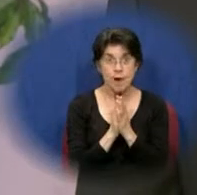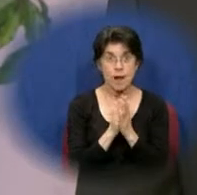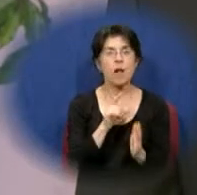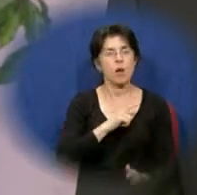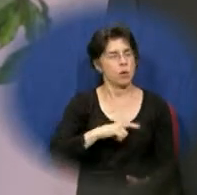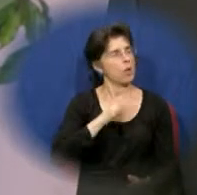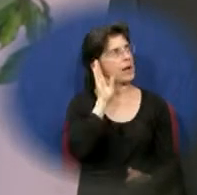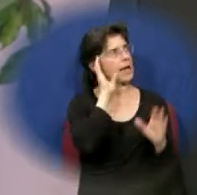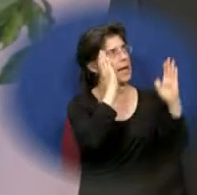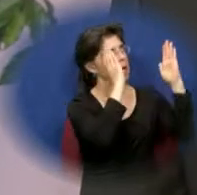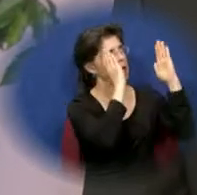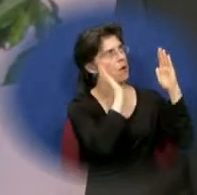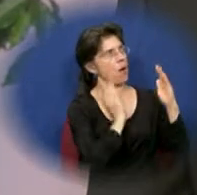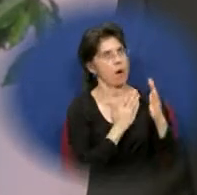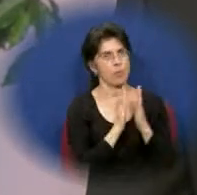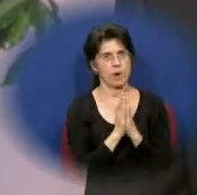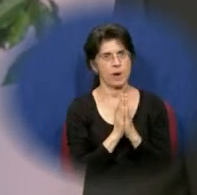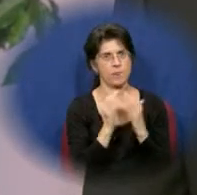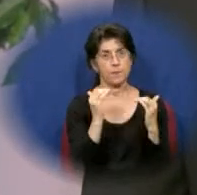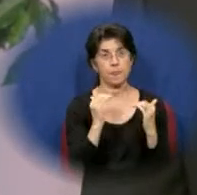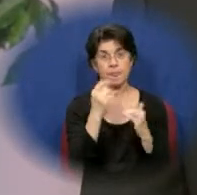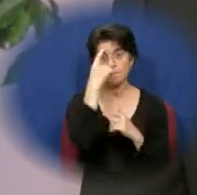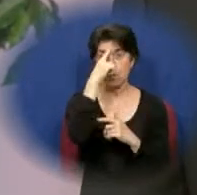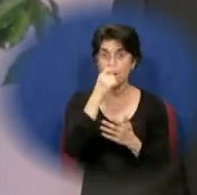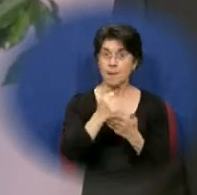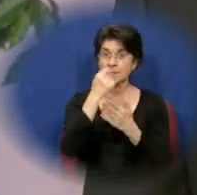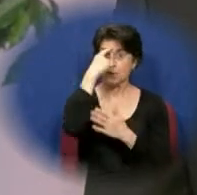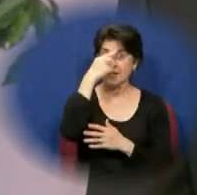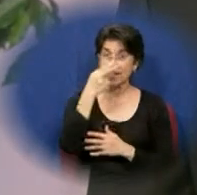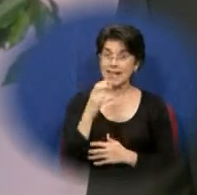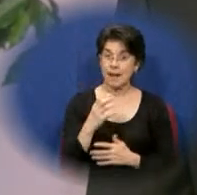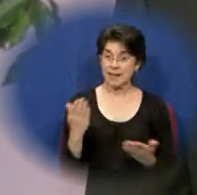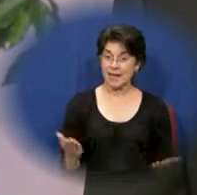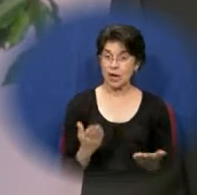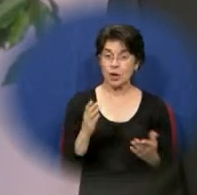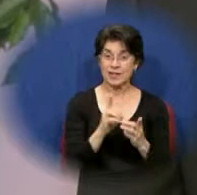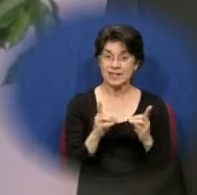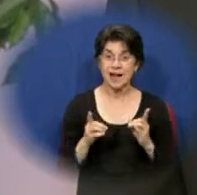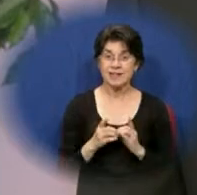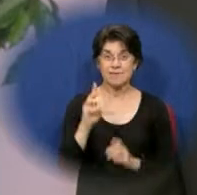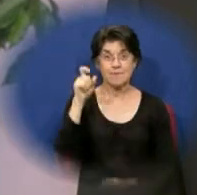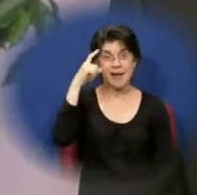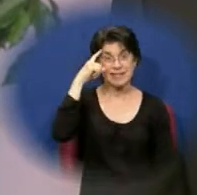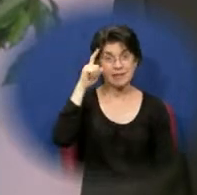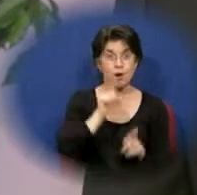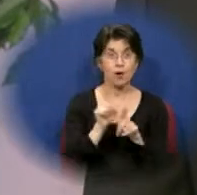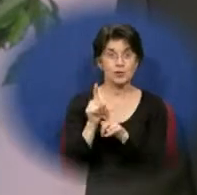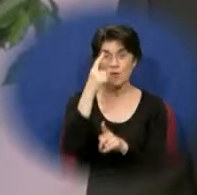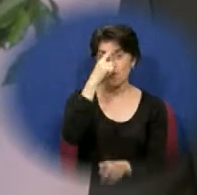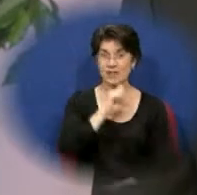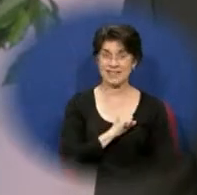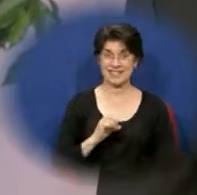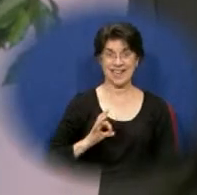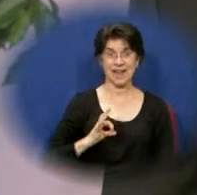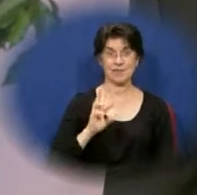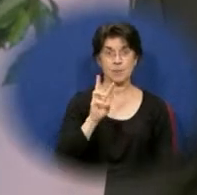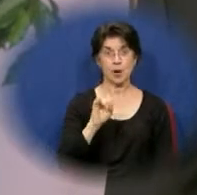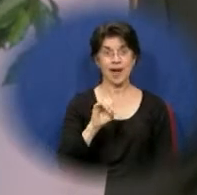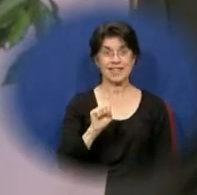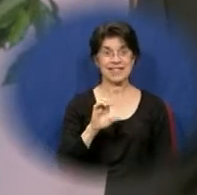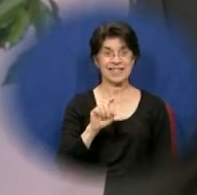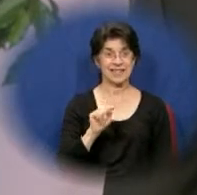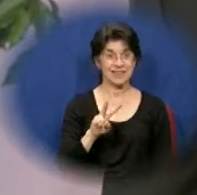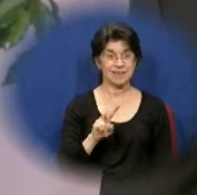the apostolate to the handicapped and the Diocese of Madison, for the staff of WISC-TV, and